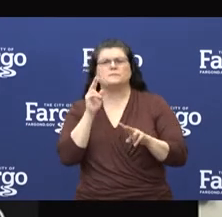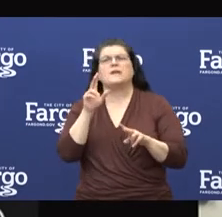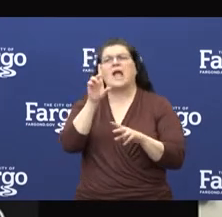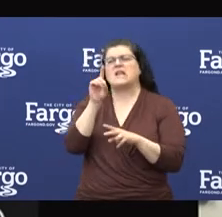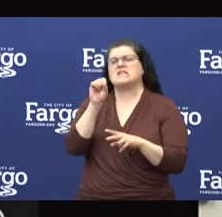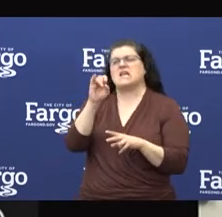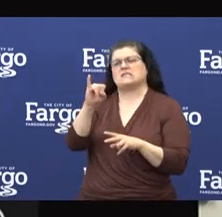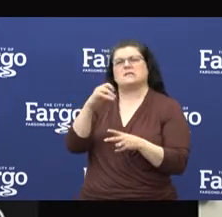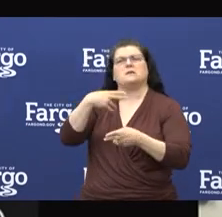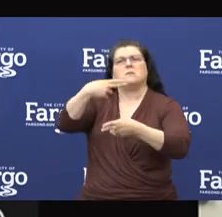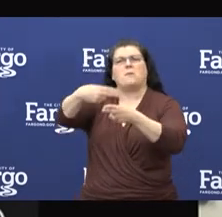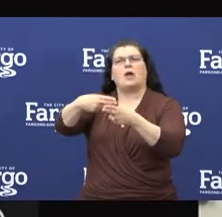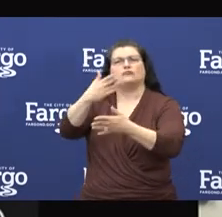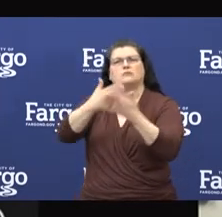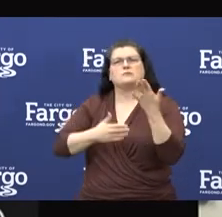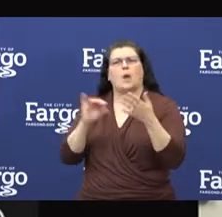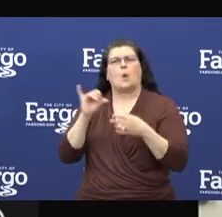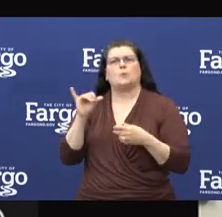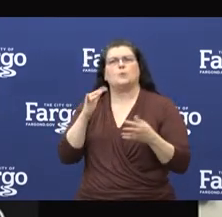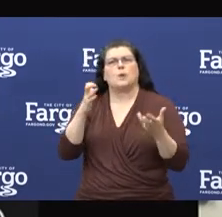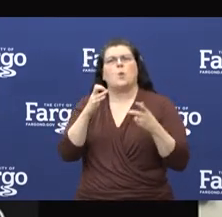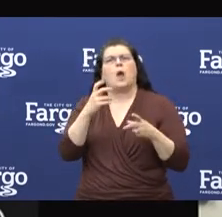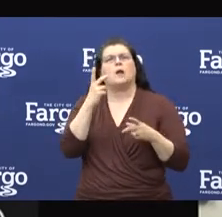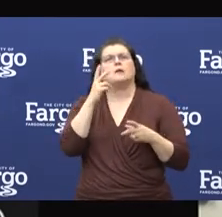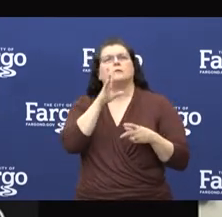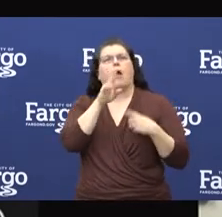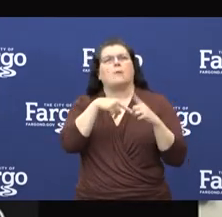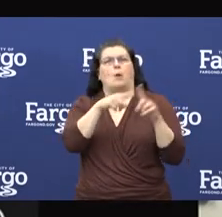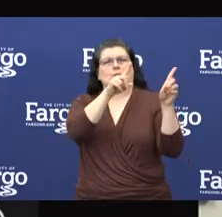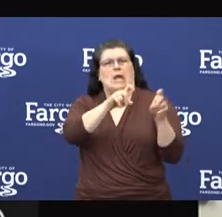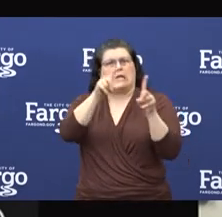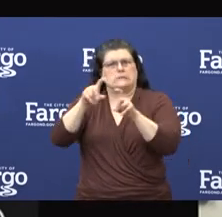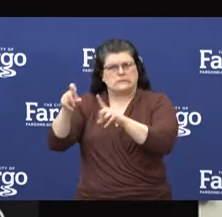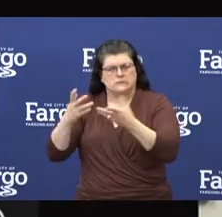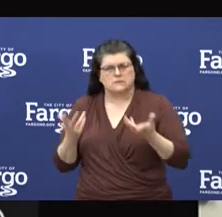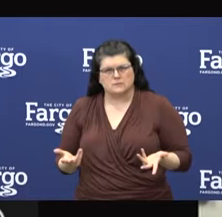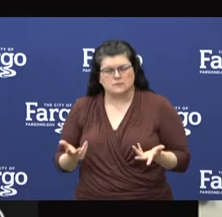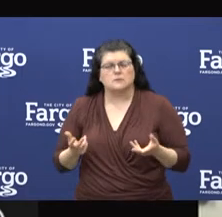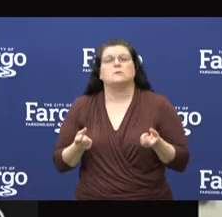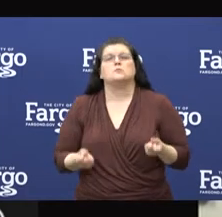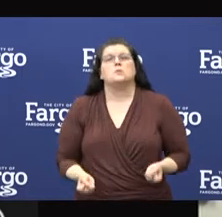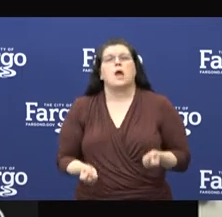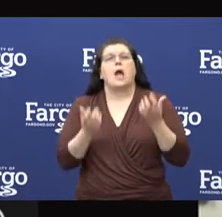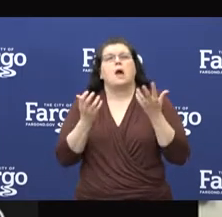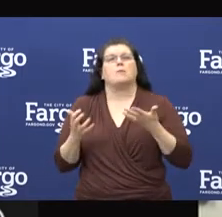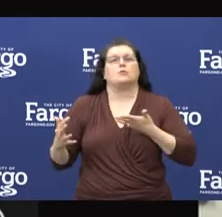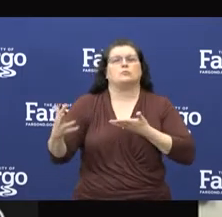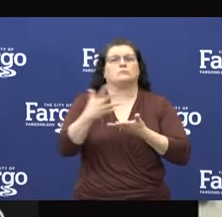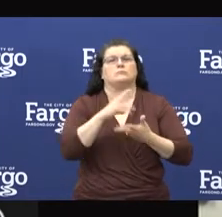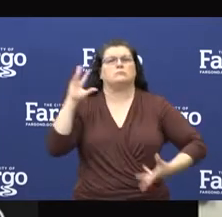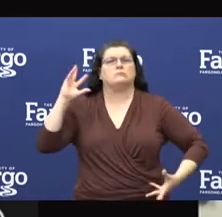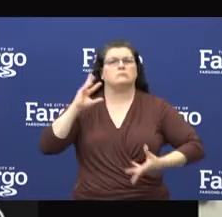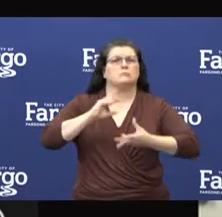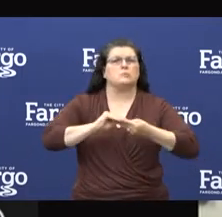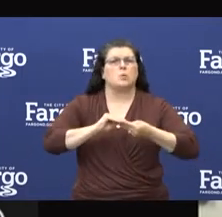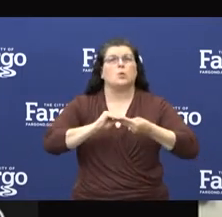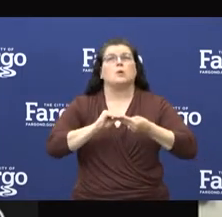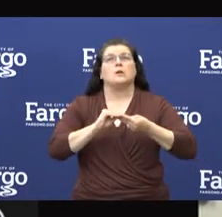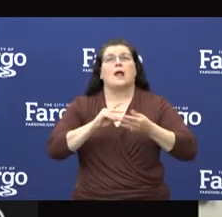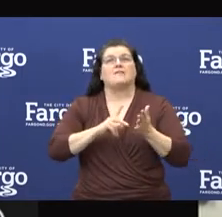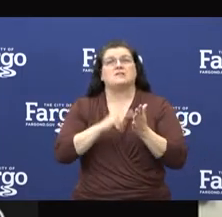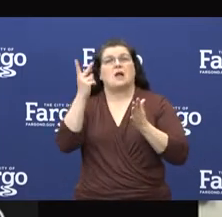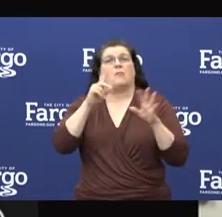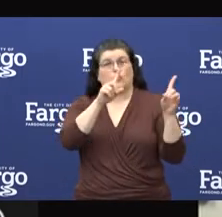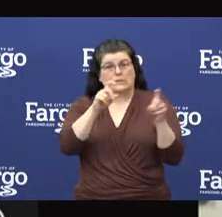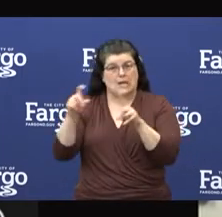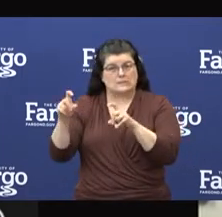out several of the nuances about testing, is the rate at which the cumulative number of cases doubles. An increase